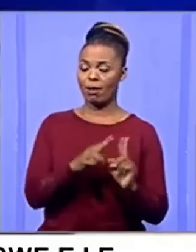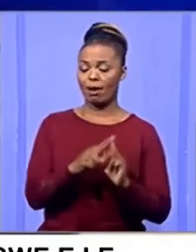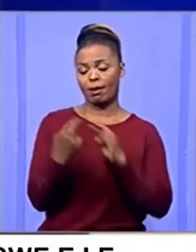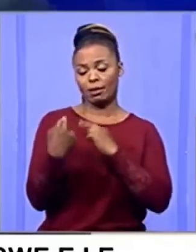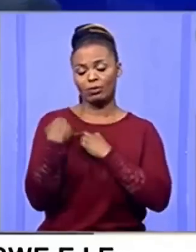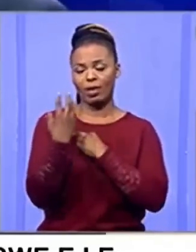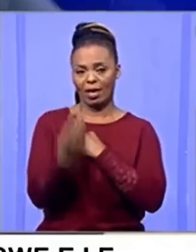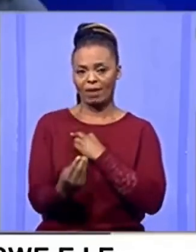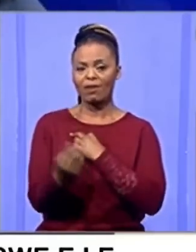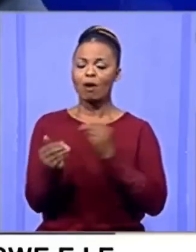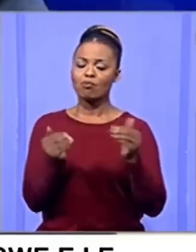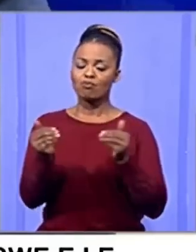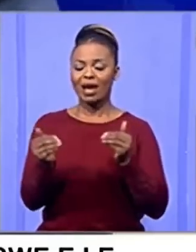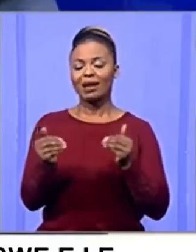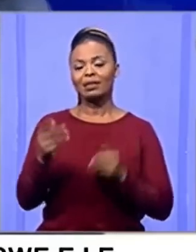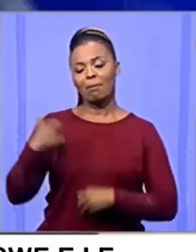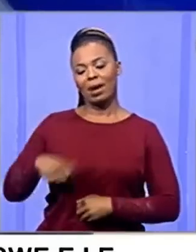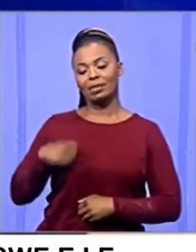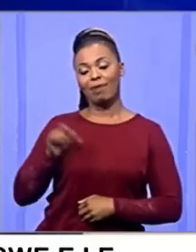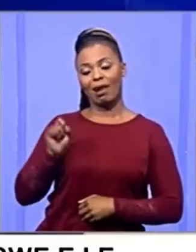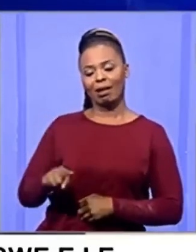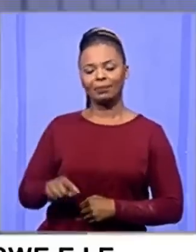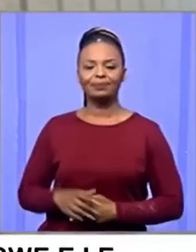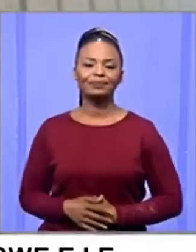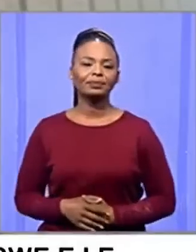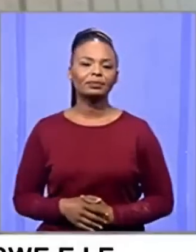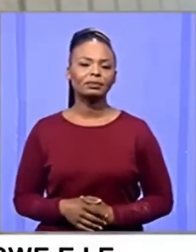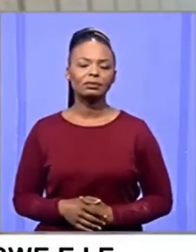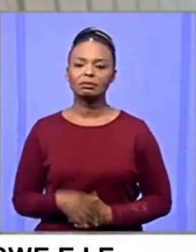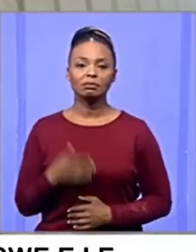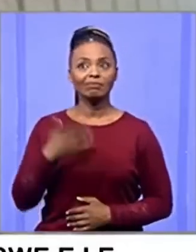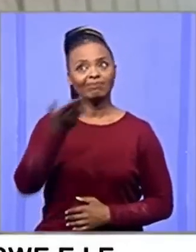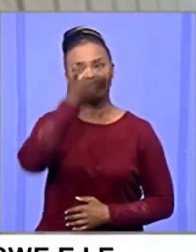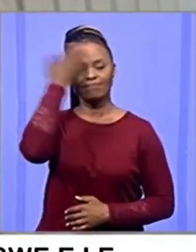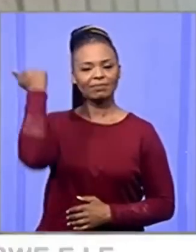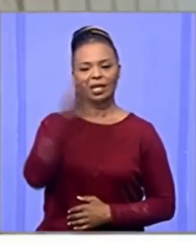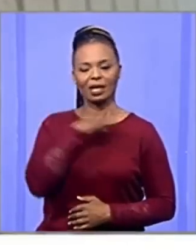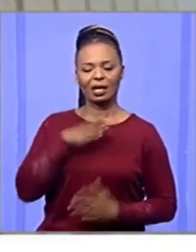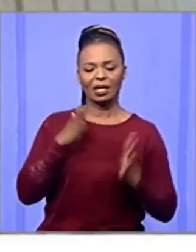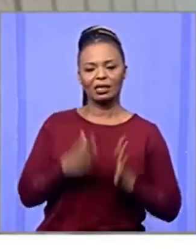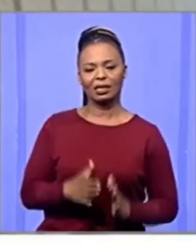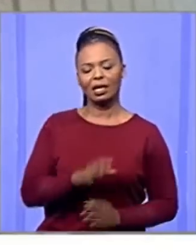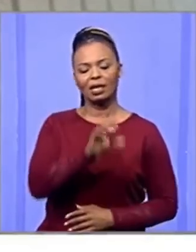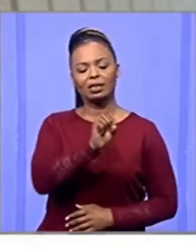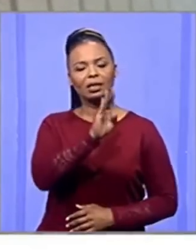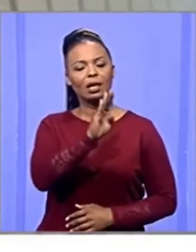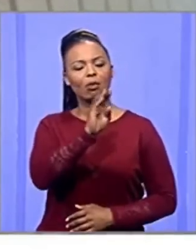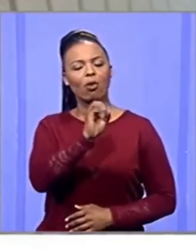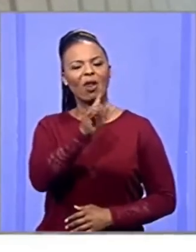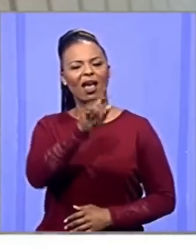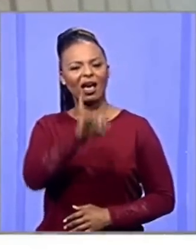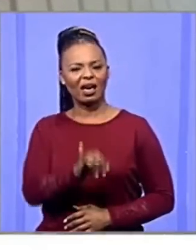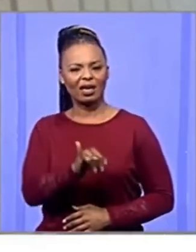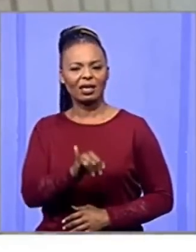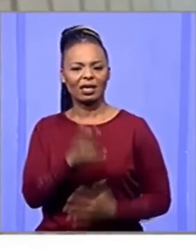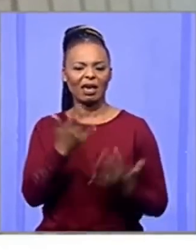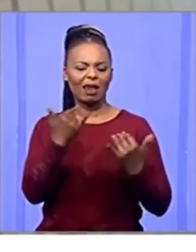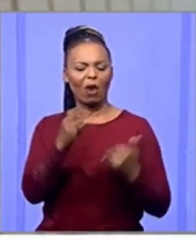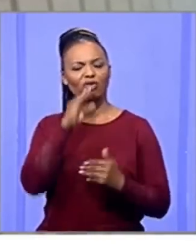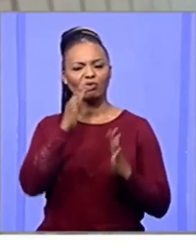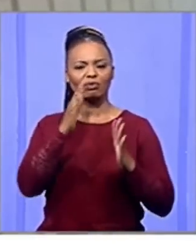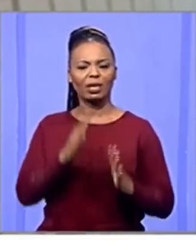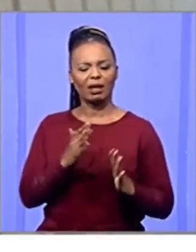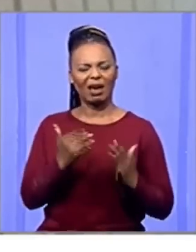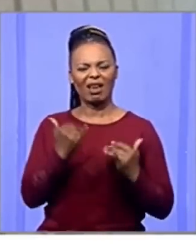tsamaiso ya masepala. I don't know, Councillor Sebolai used to be the speaker of this